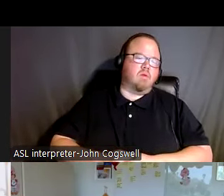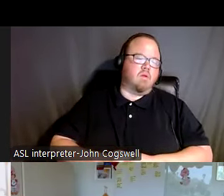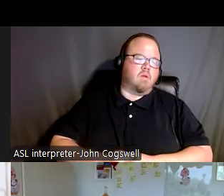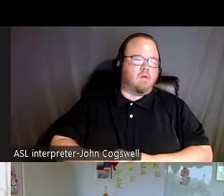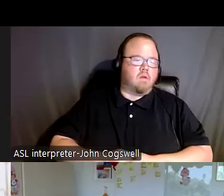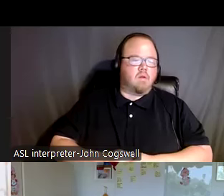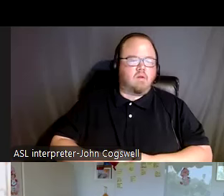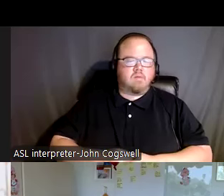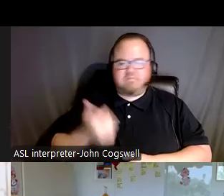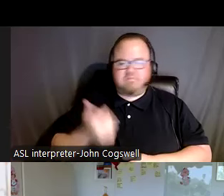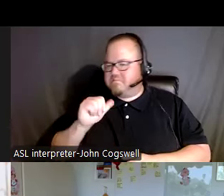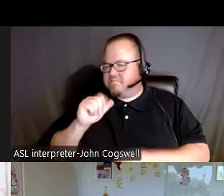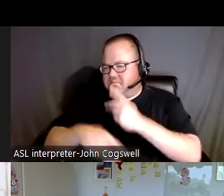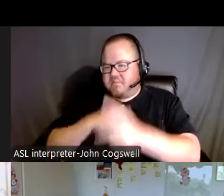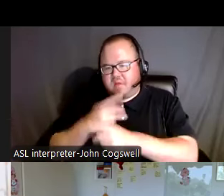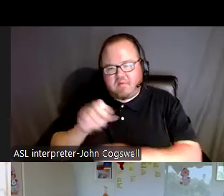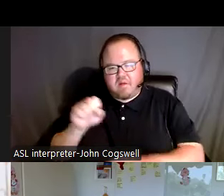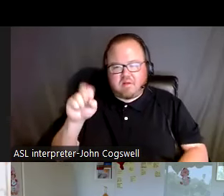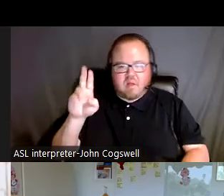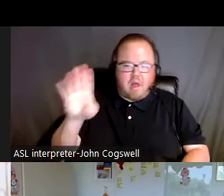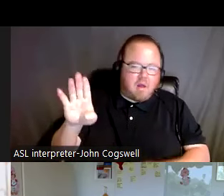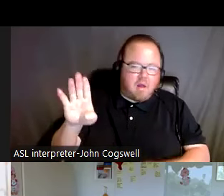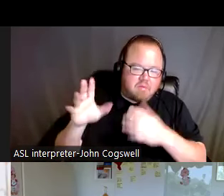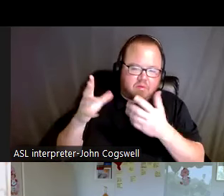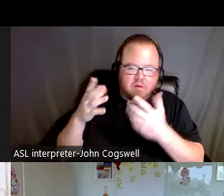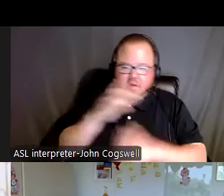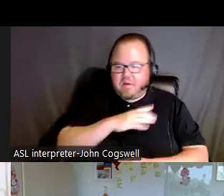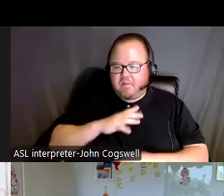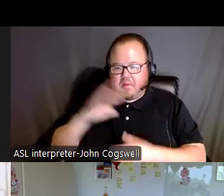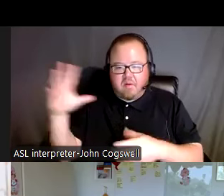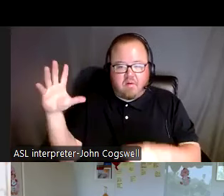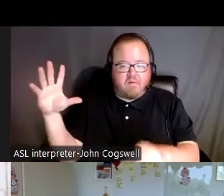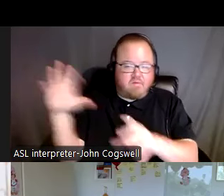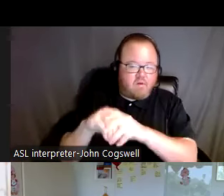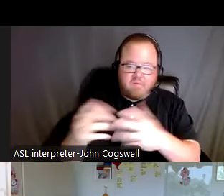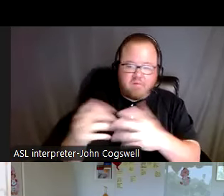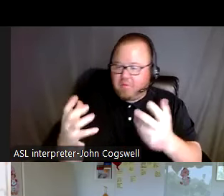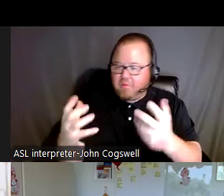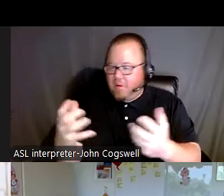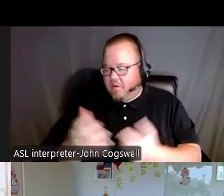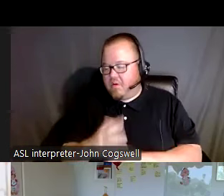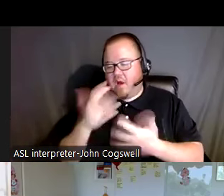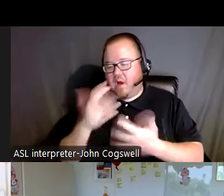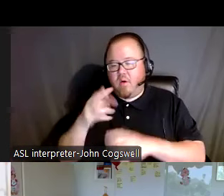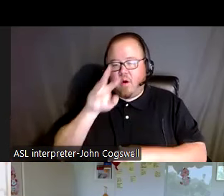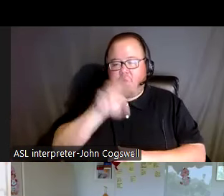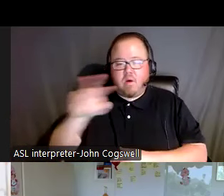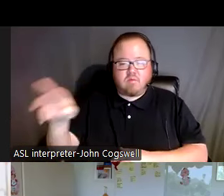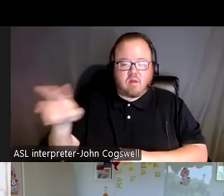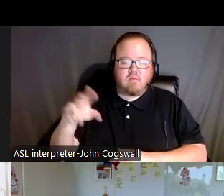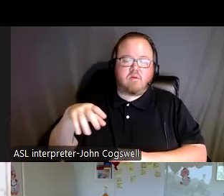of subcommittees that you may want to be a part of. So our website is